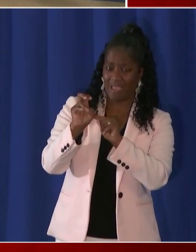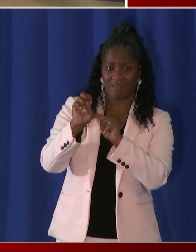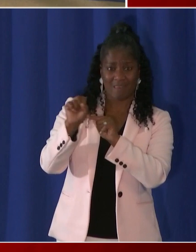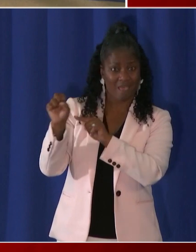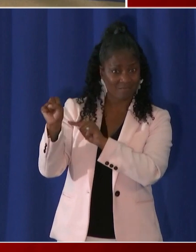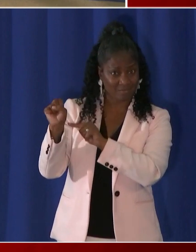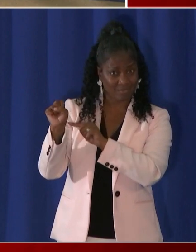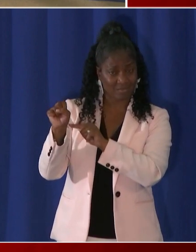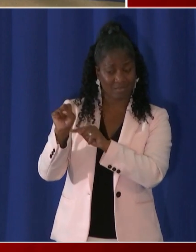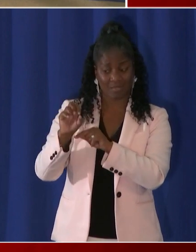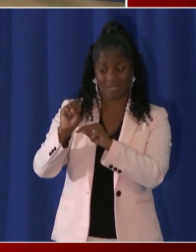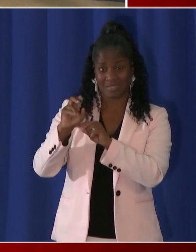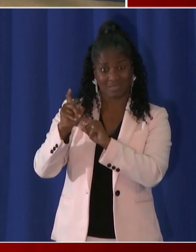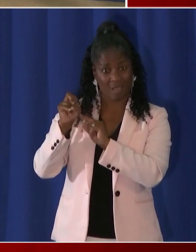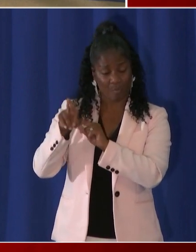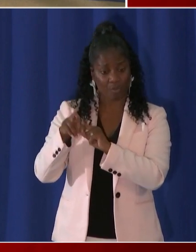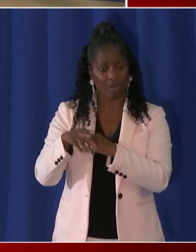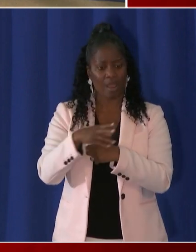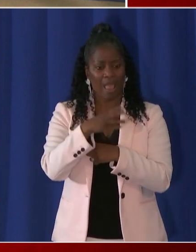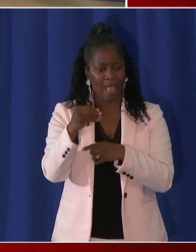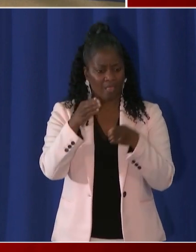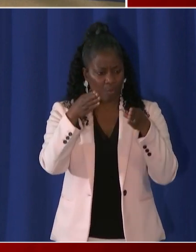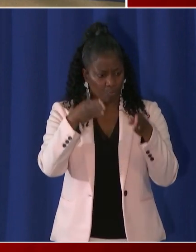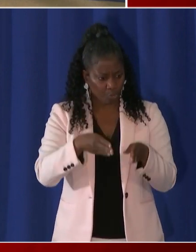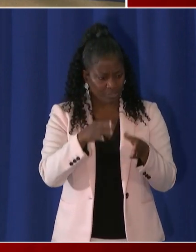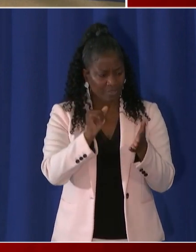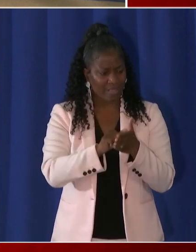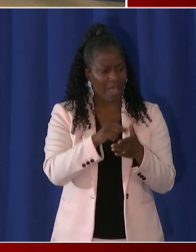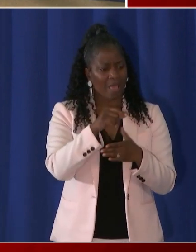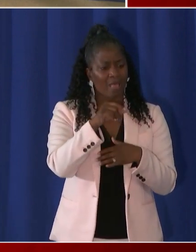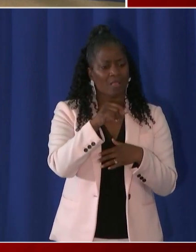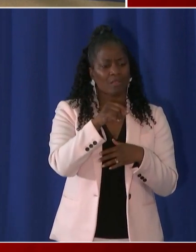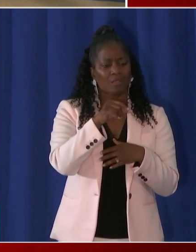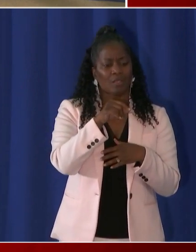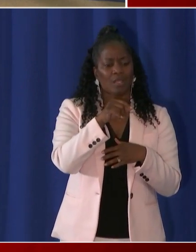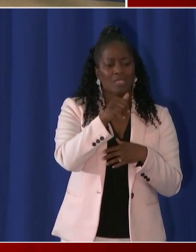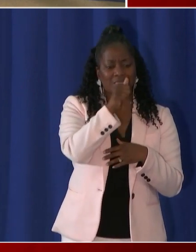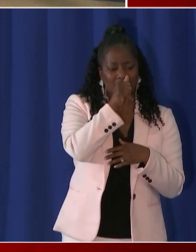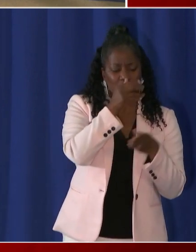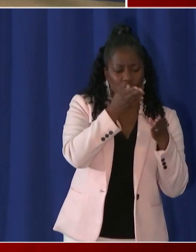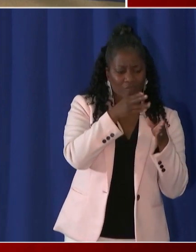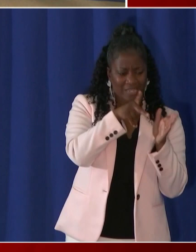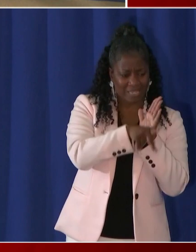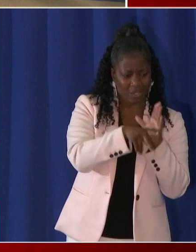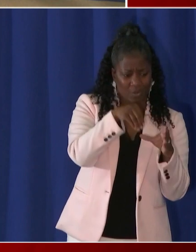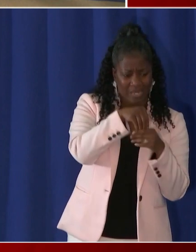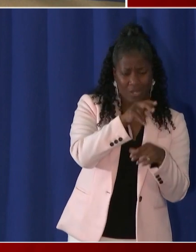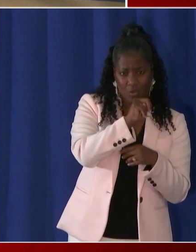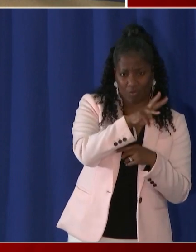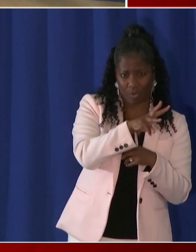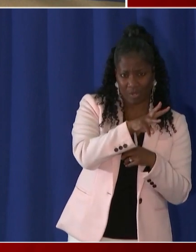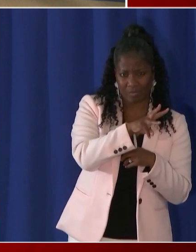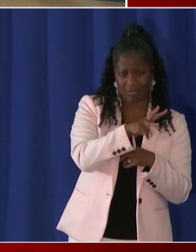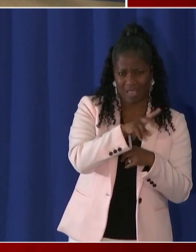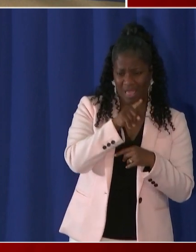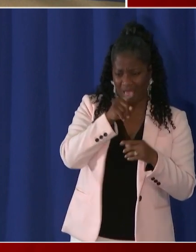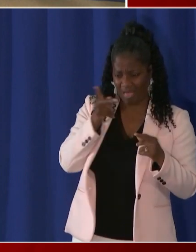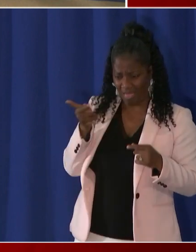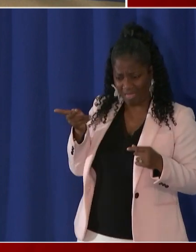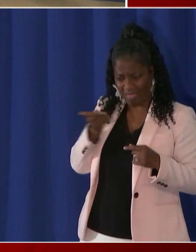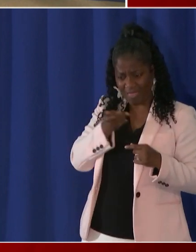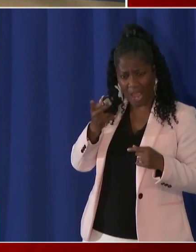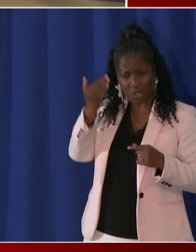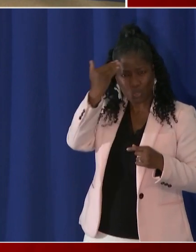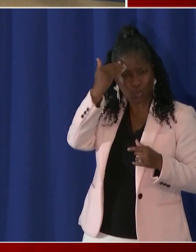and the person that the Secret Service officers killed in Northwest had some knowledge of each other